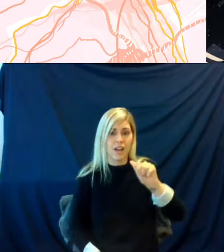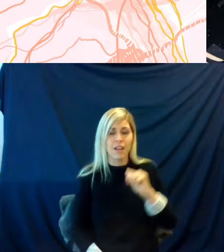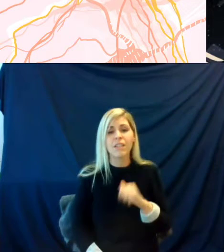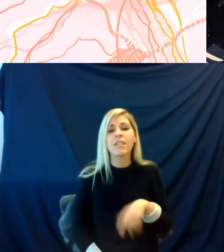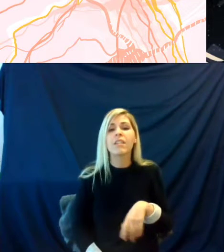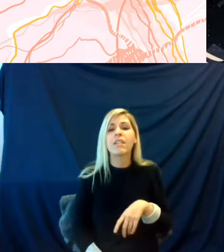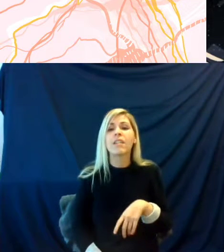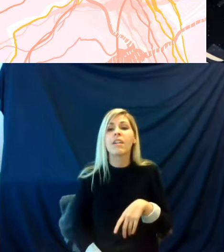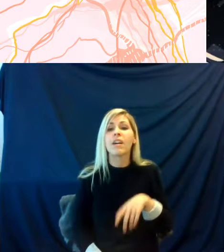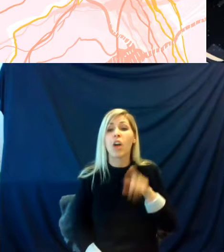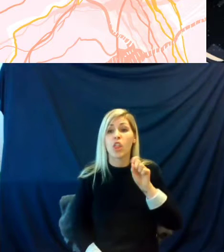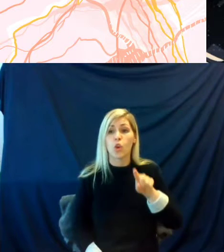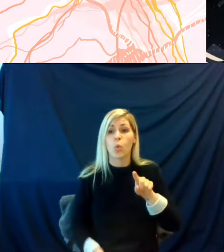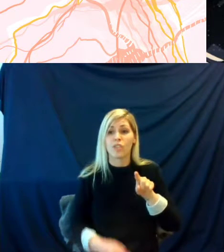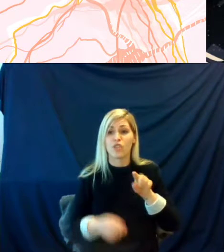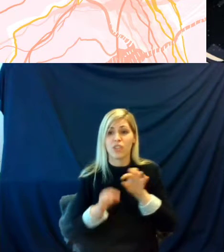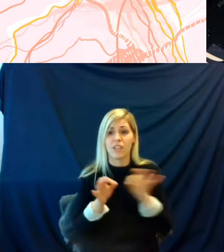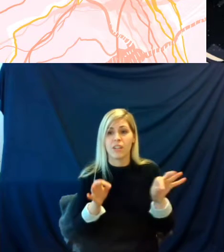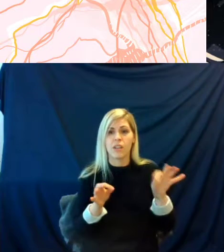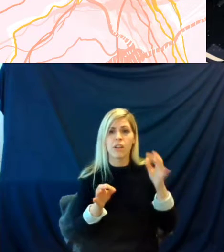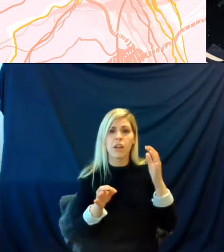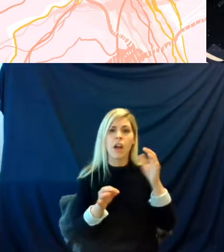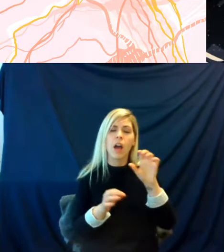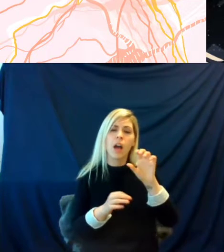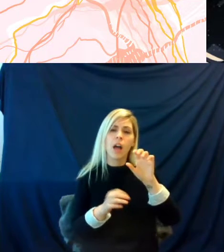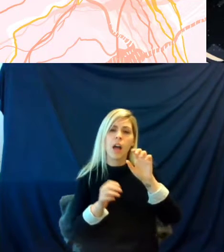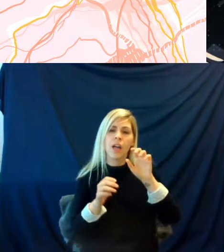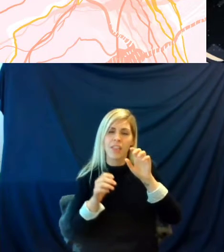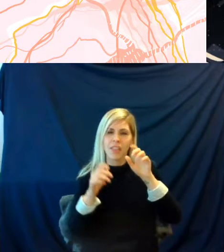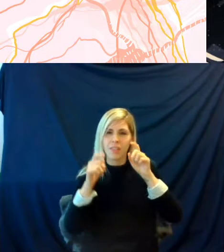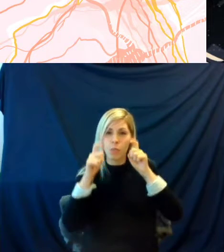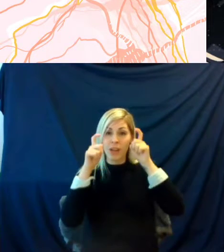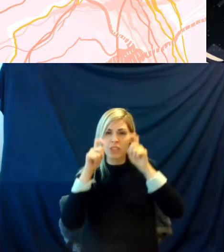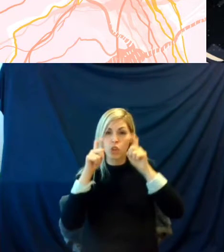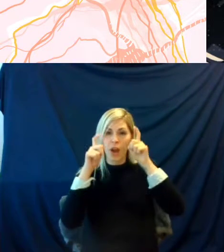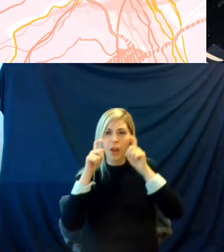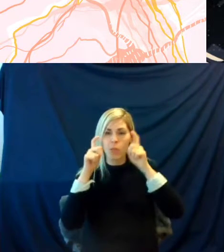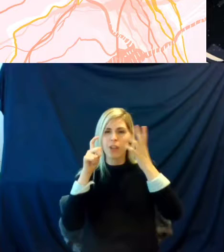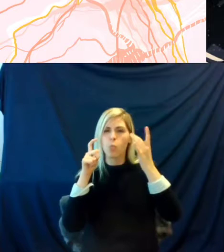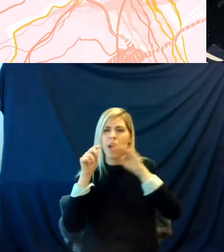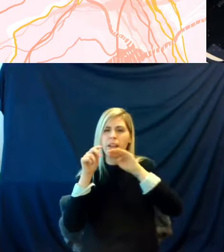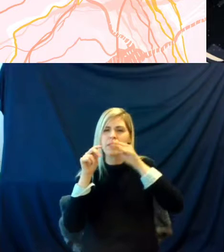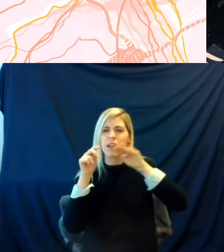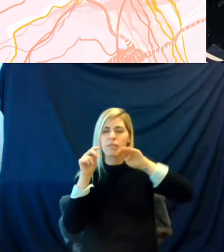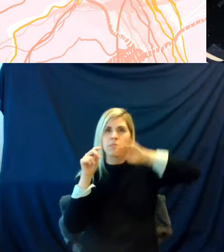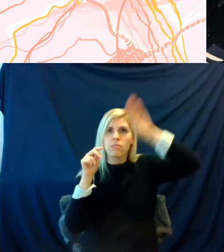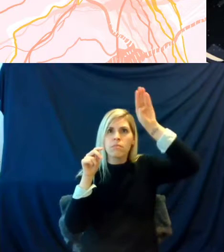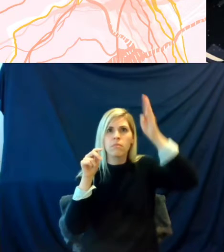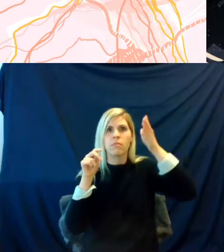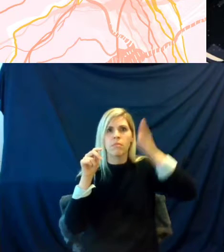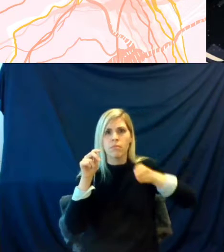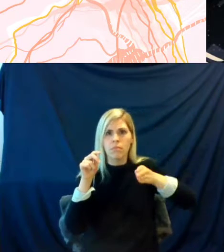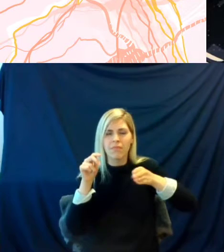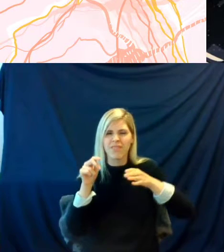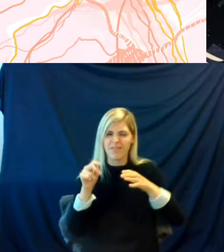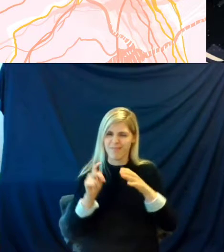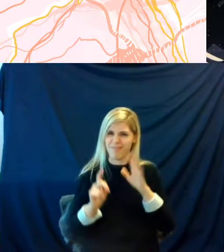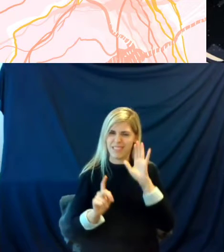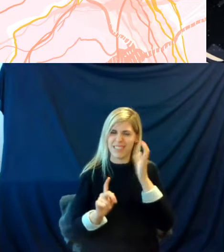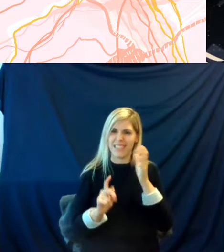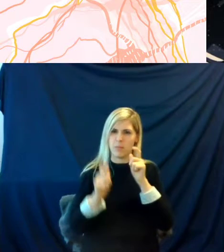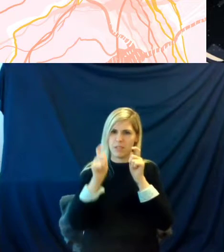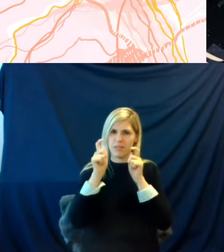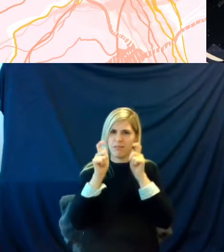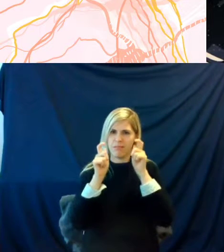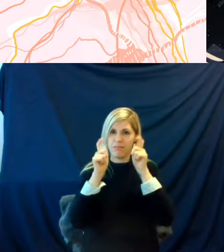Julia, and the question is, why is the spike for raising your eyebrows so large when it does not seem